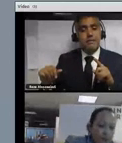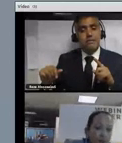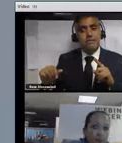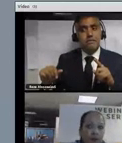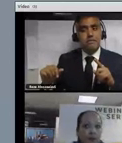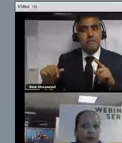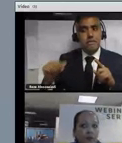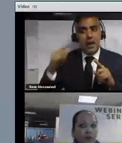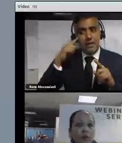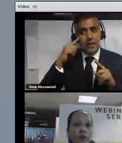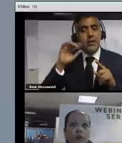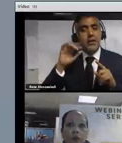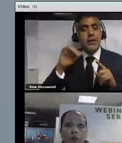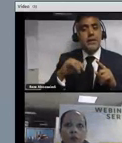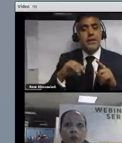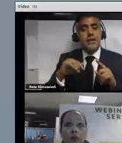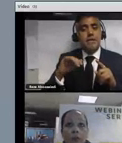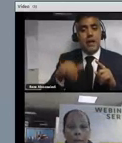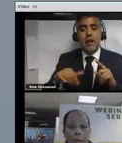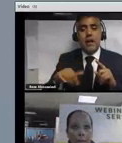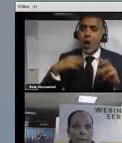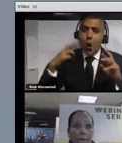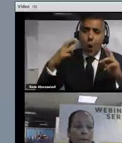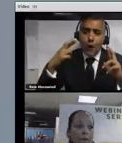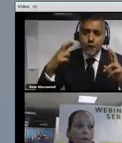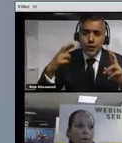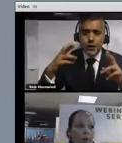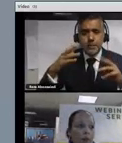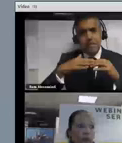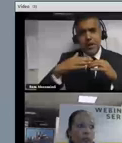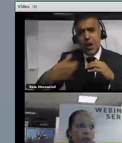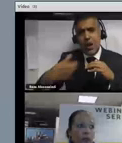think that is the hope, and hopefully they'll go beyond that. Like I